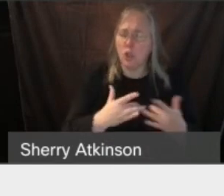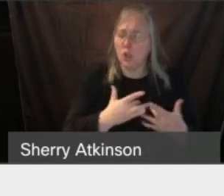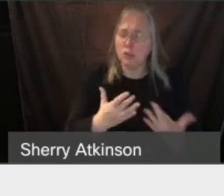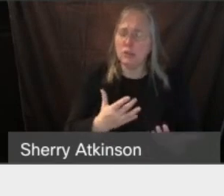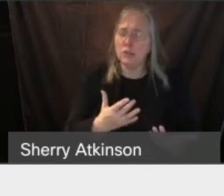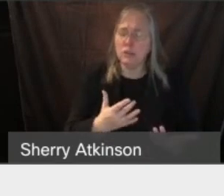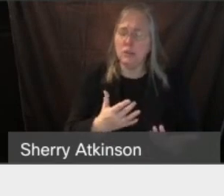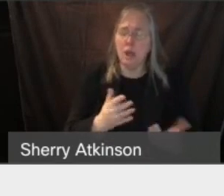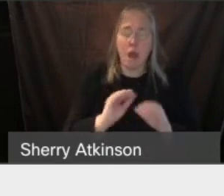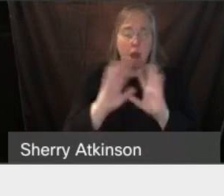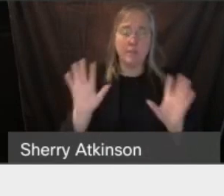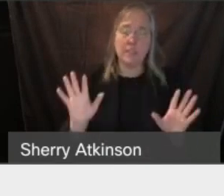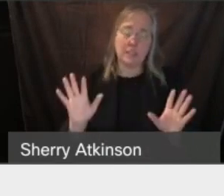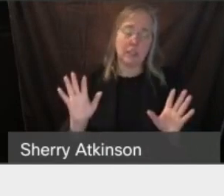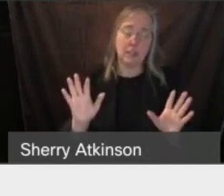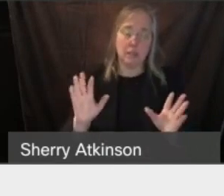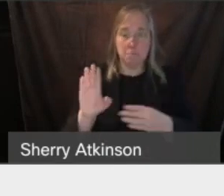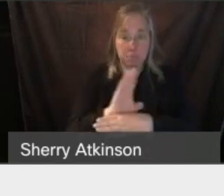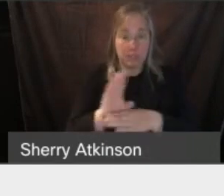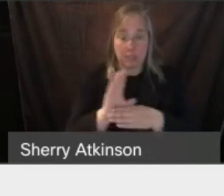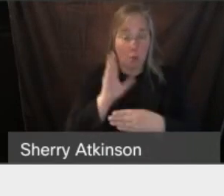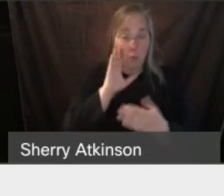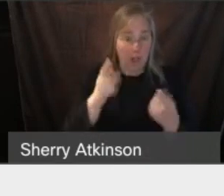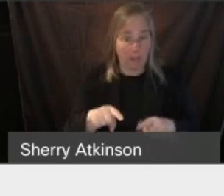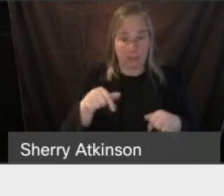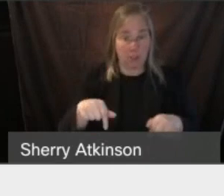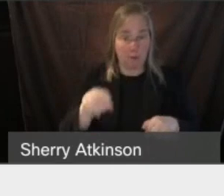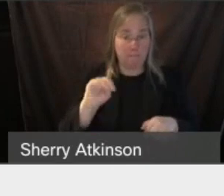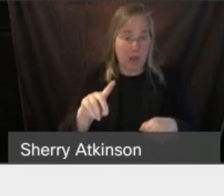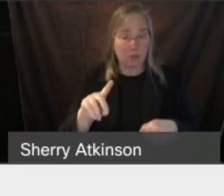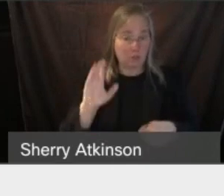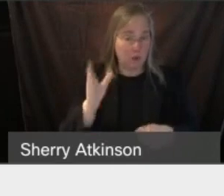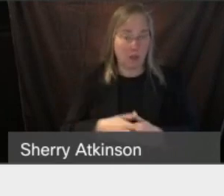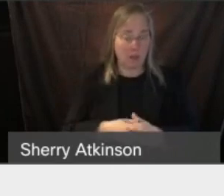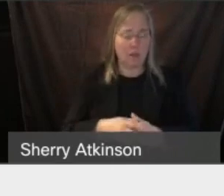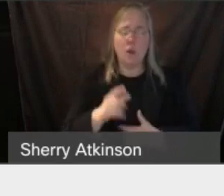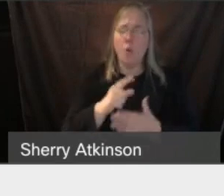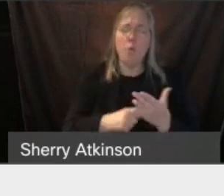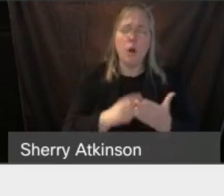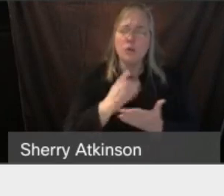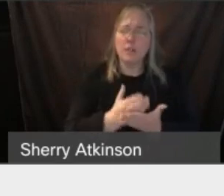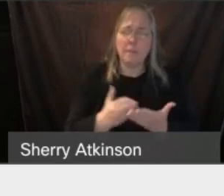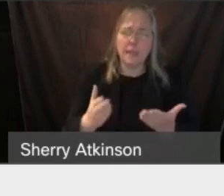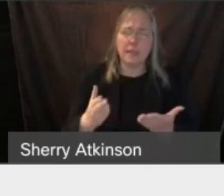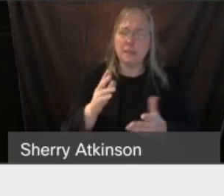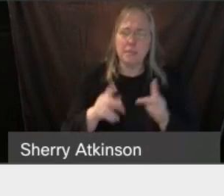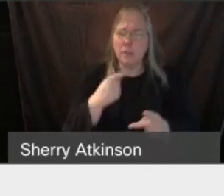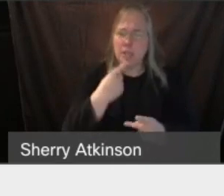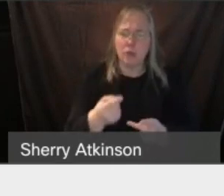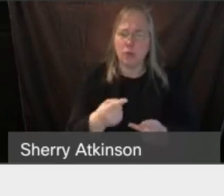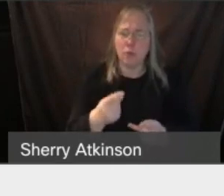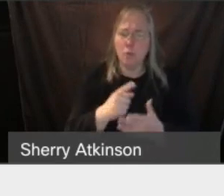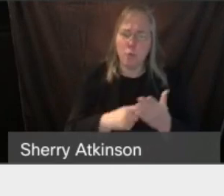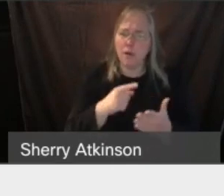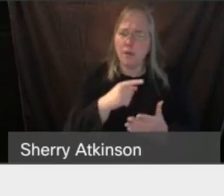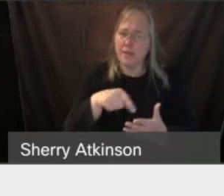Obviously, if business is going to happen in Maryland, what are some of the things that they're telling you? What are they concerned about?